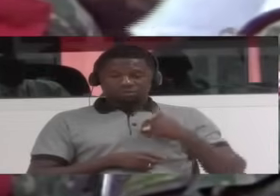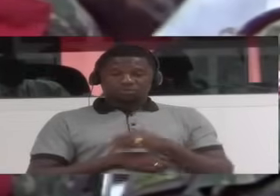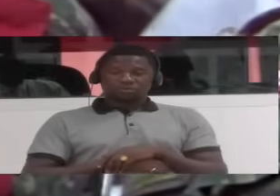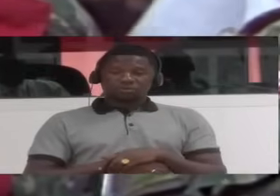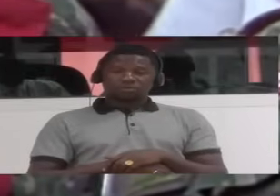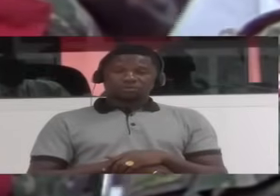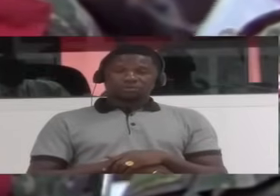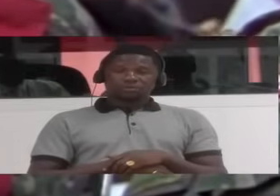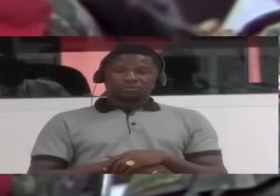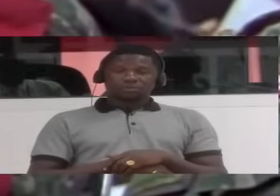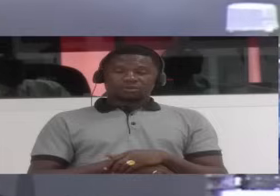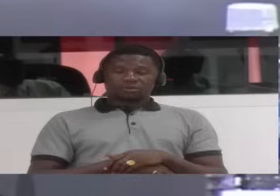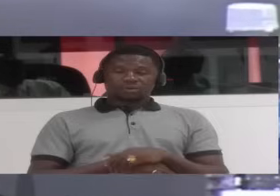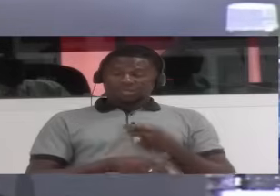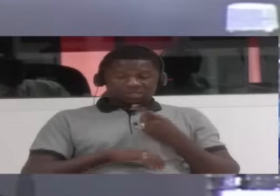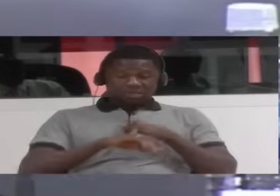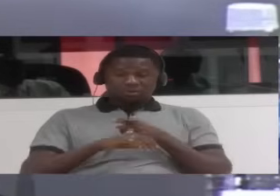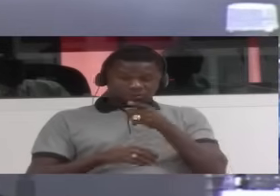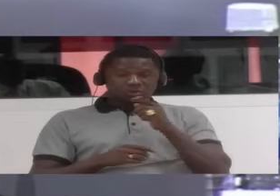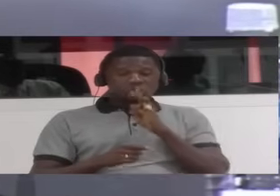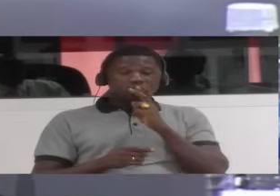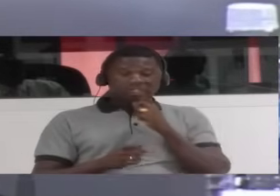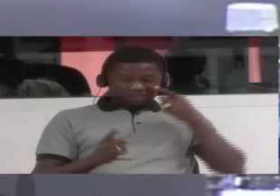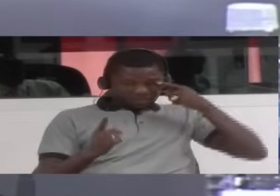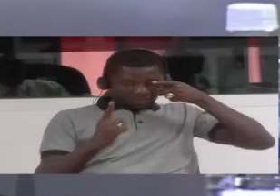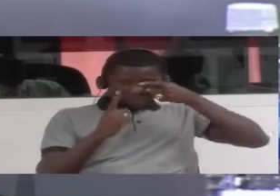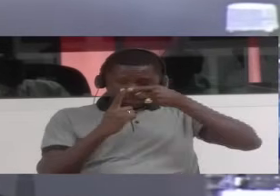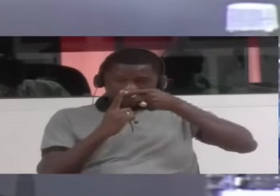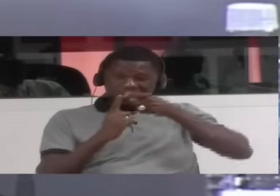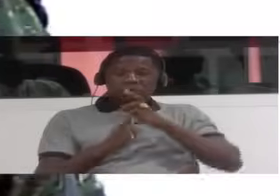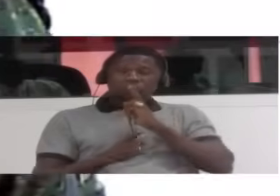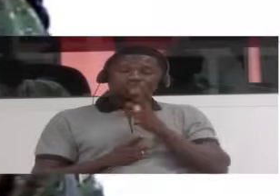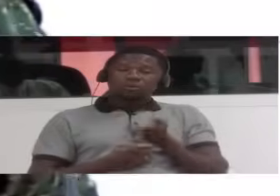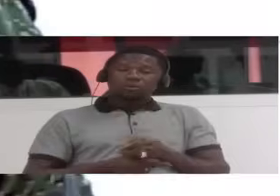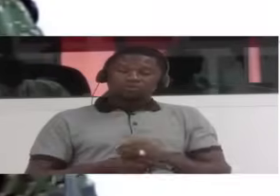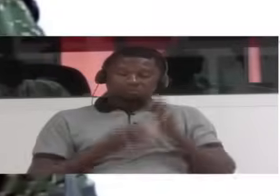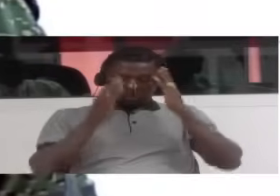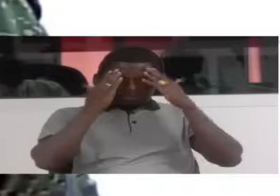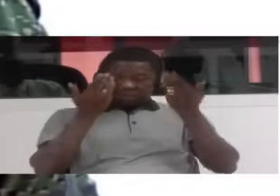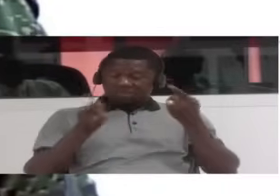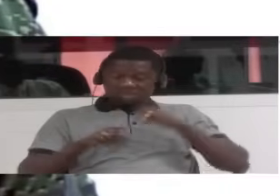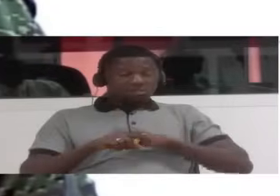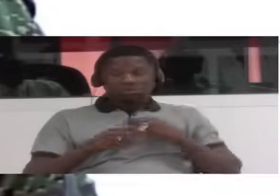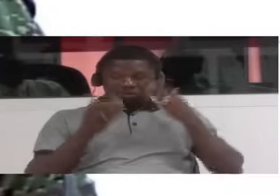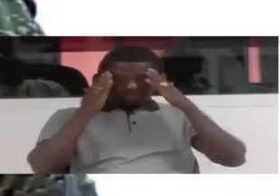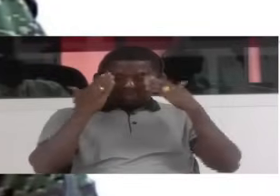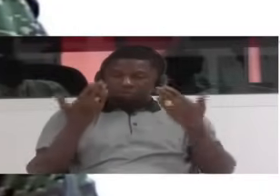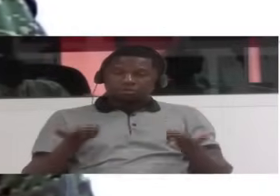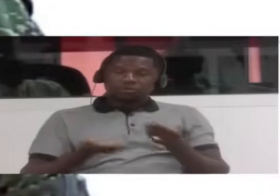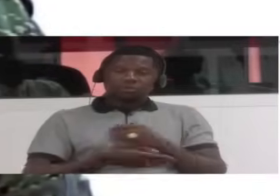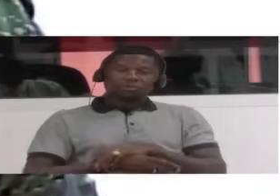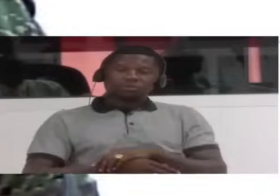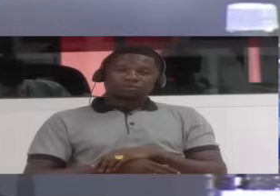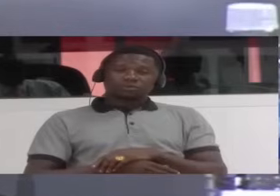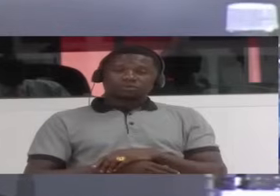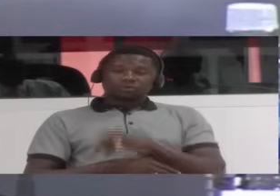At this stage, did you know who were his targets? No, actually, at this stage, I didn't know. Do you know